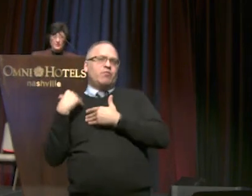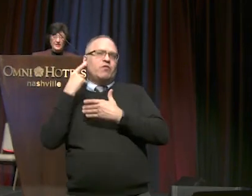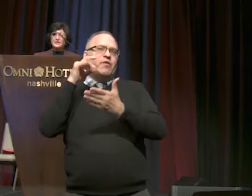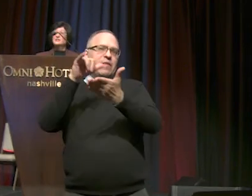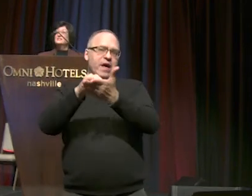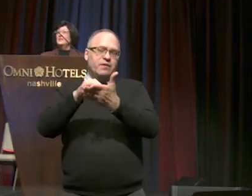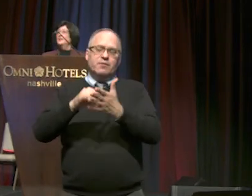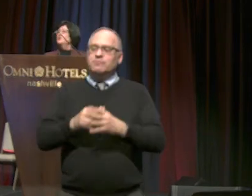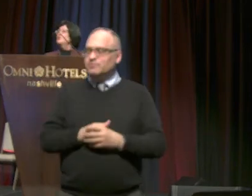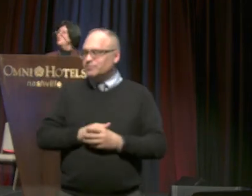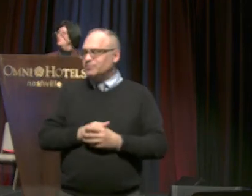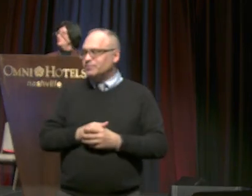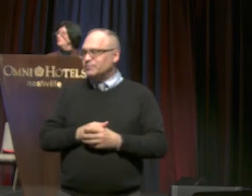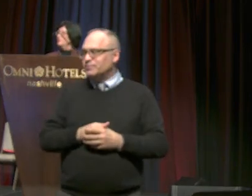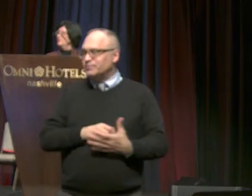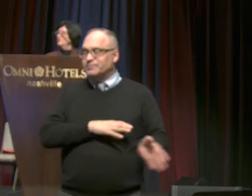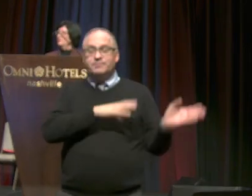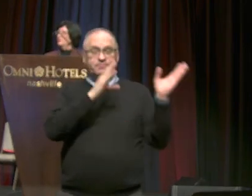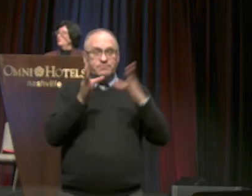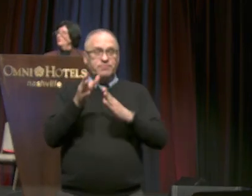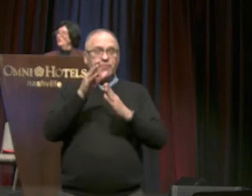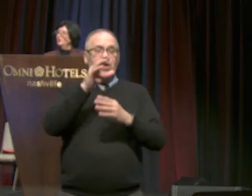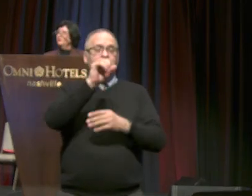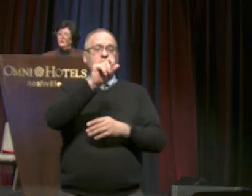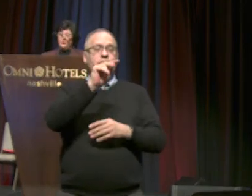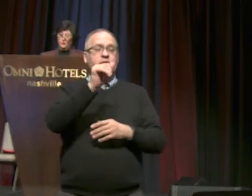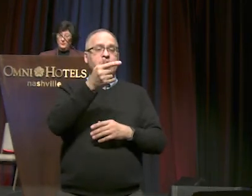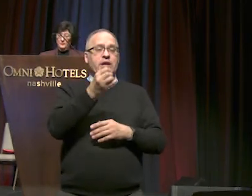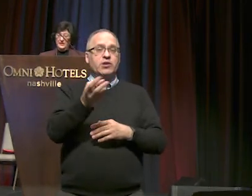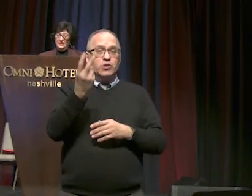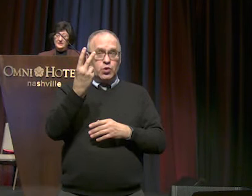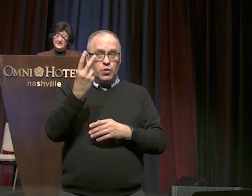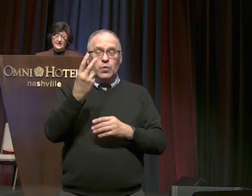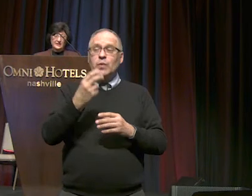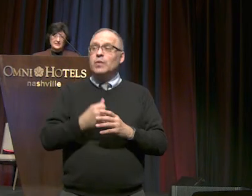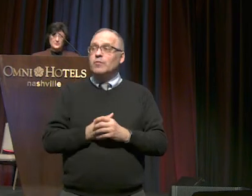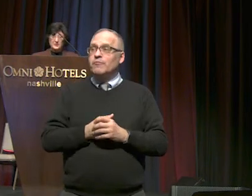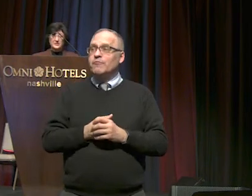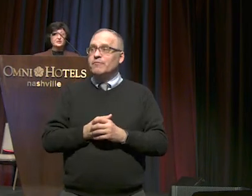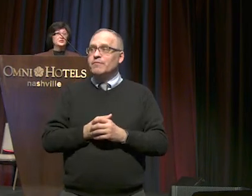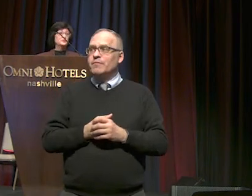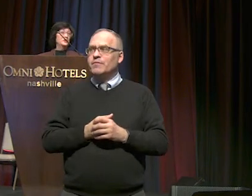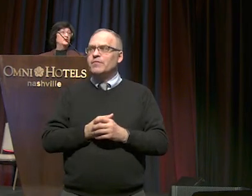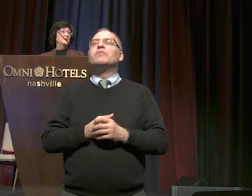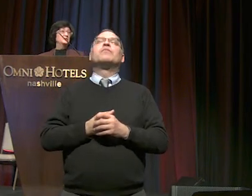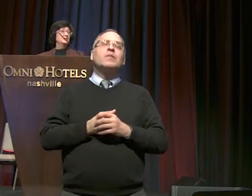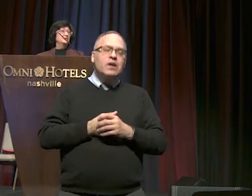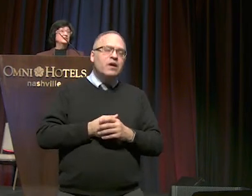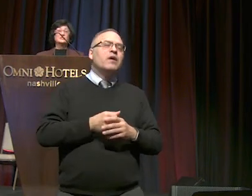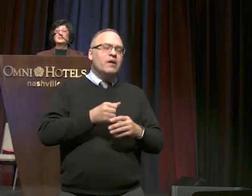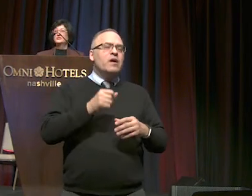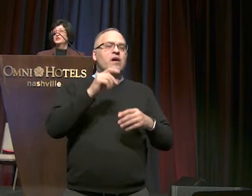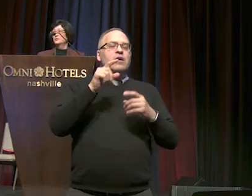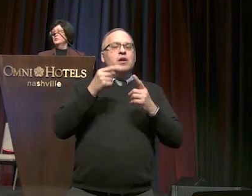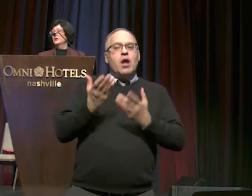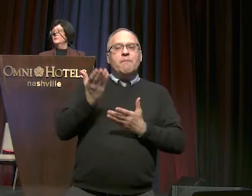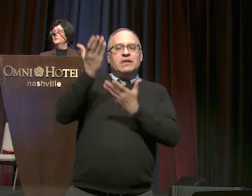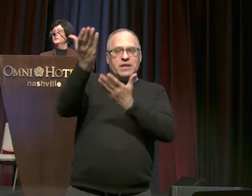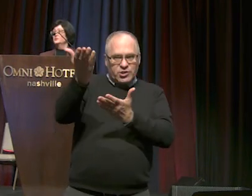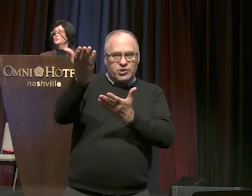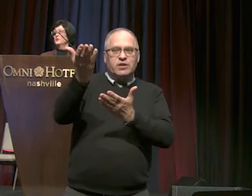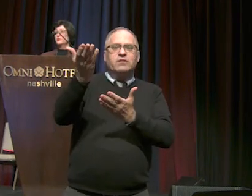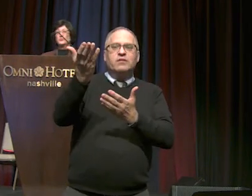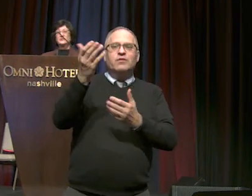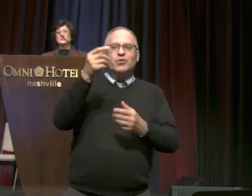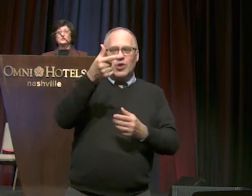So then, stage 2 would also be taken as a petition, as part of the petition to this general